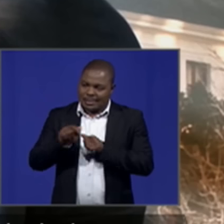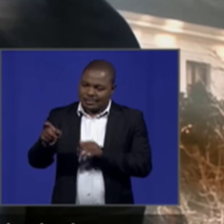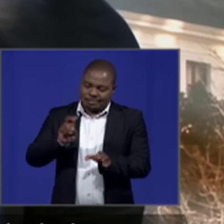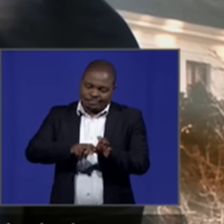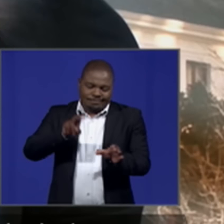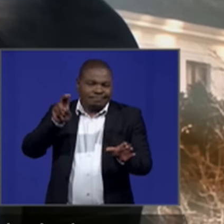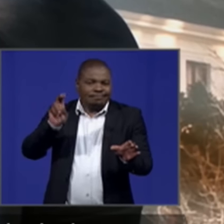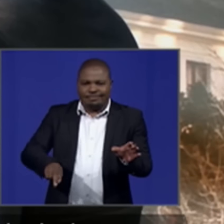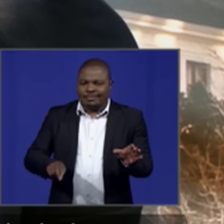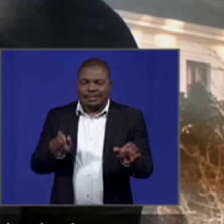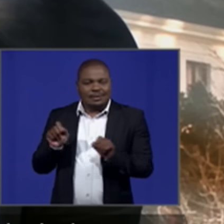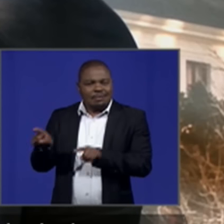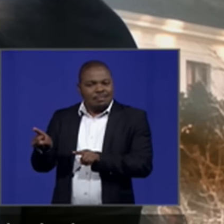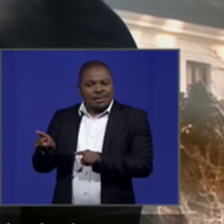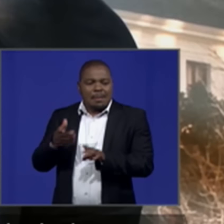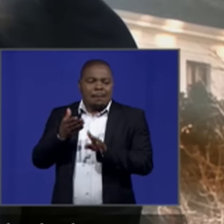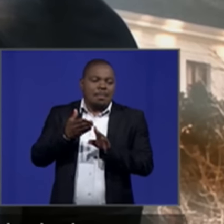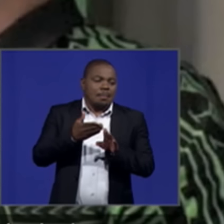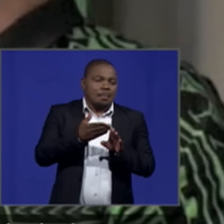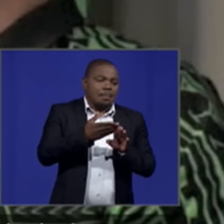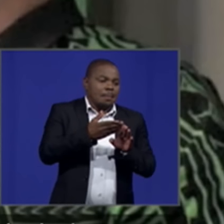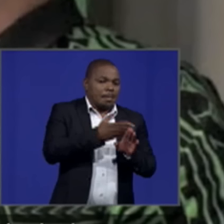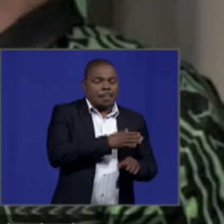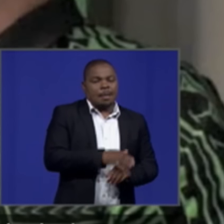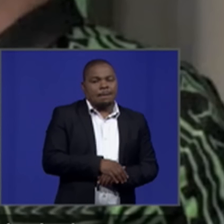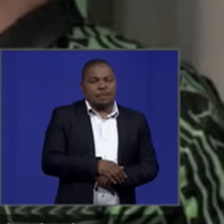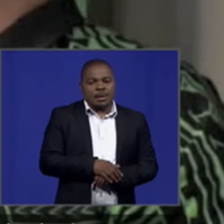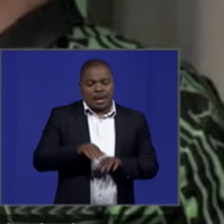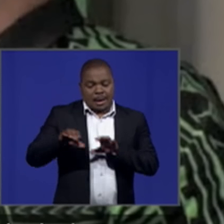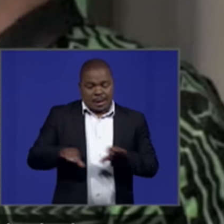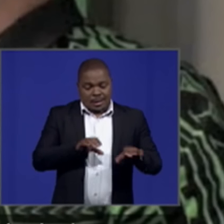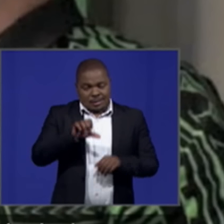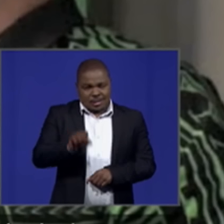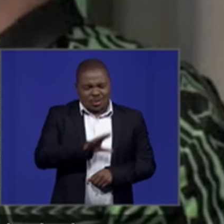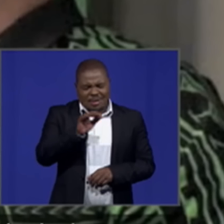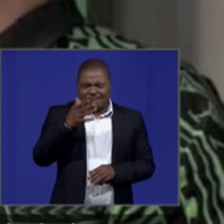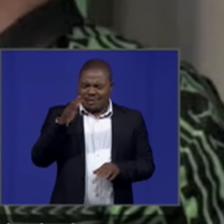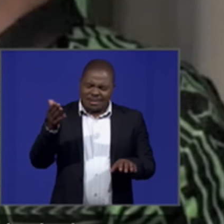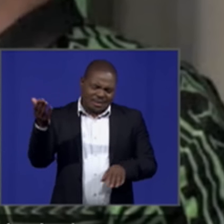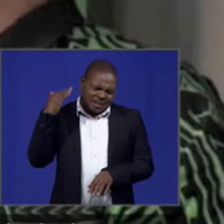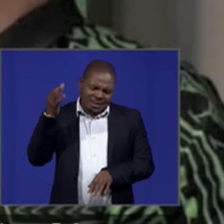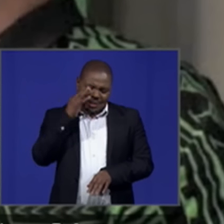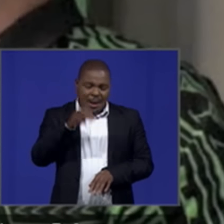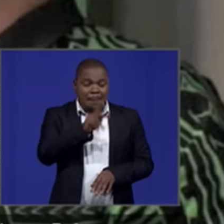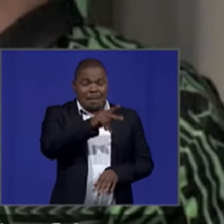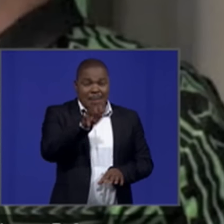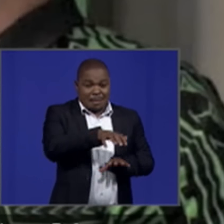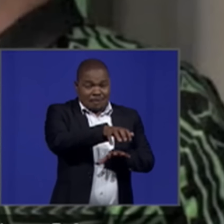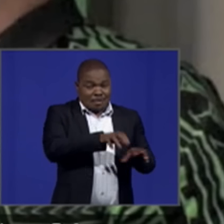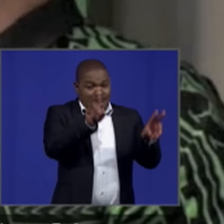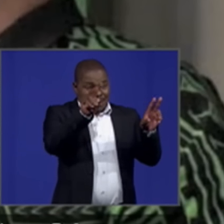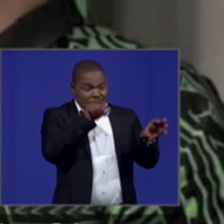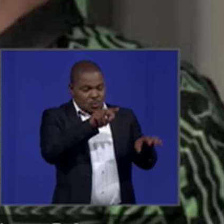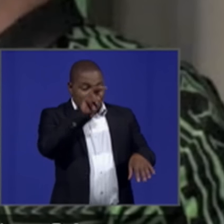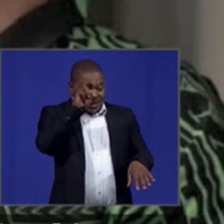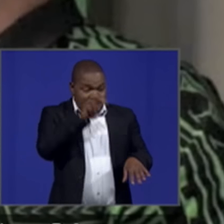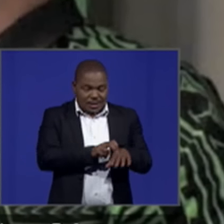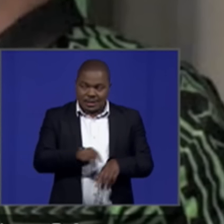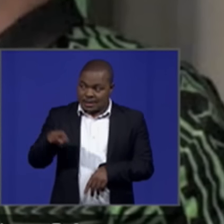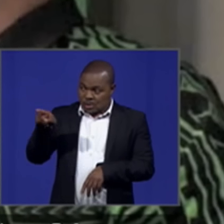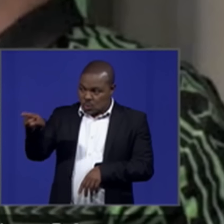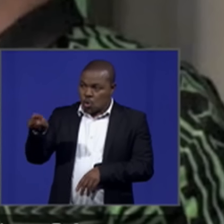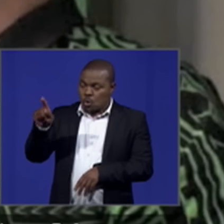aside until the impeachment process unfolds. Action SA has been long contending that the matter of Phala Phala needs accountability,